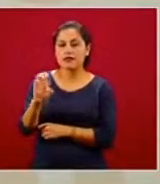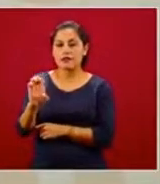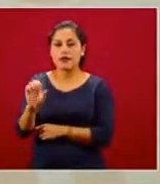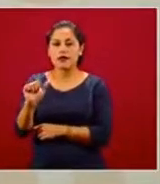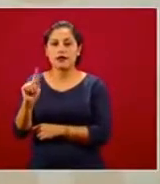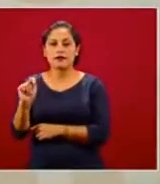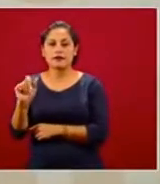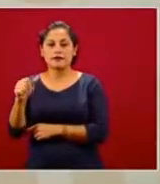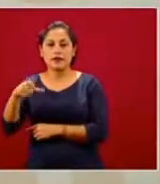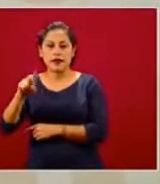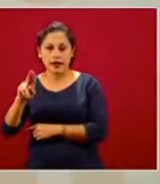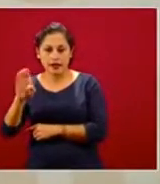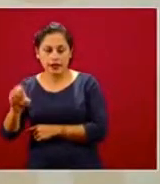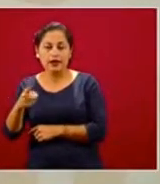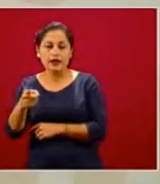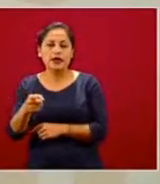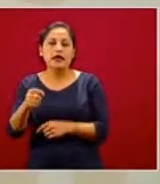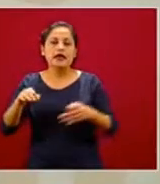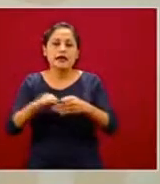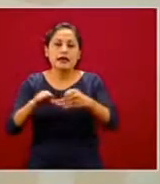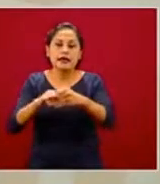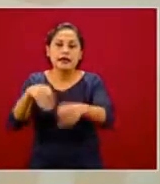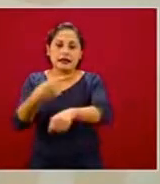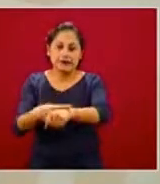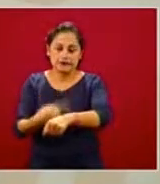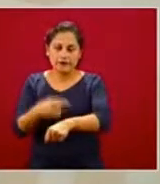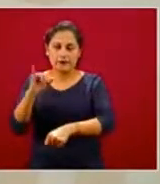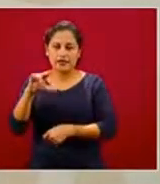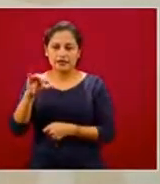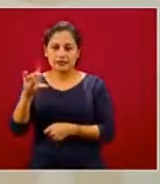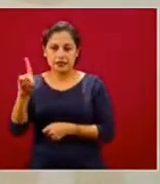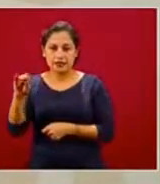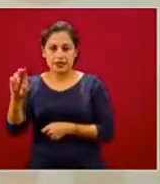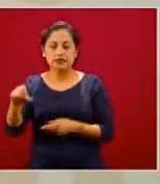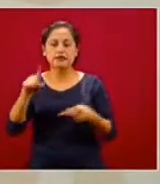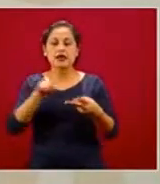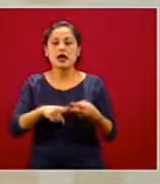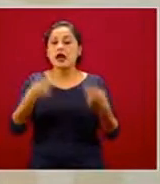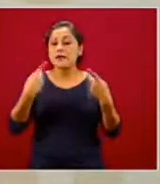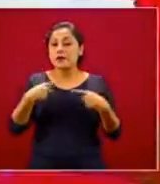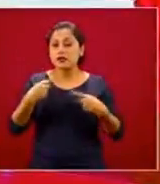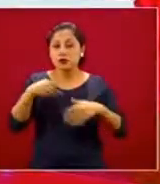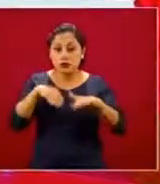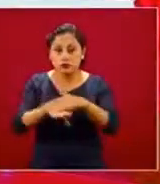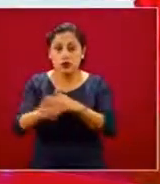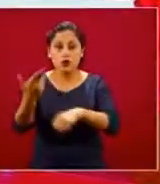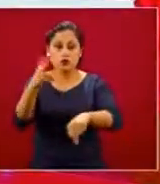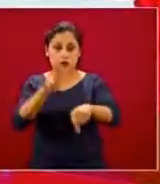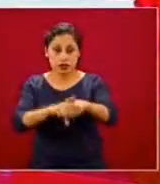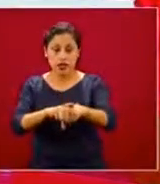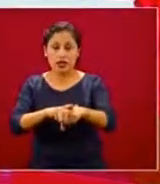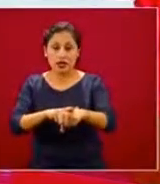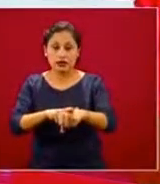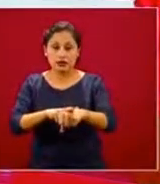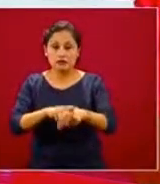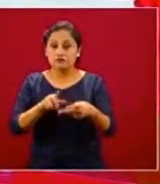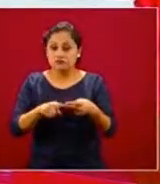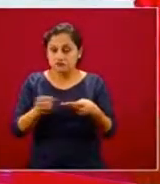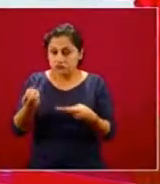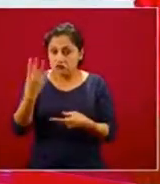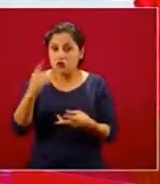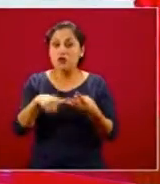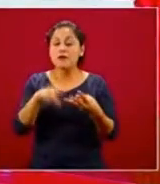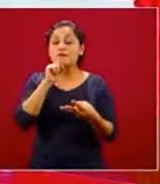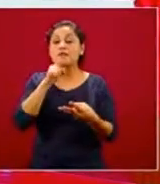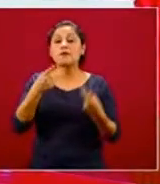we're talking about the incidence rate, the percentage of people seeking health services, the percentage